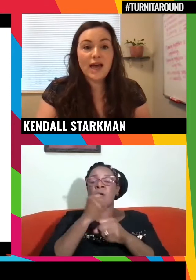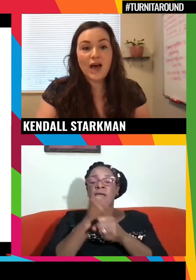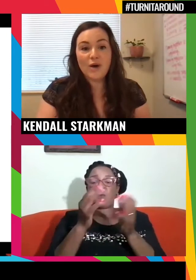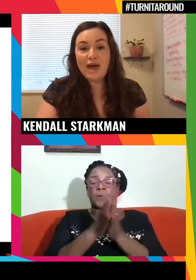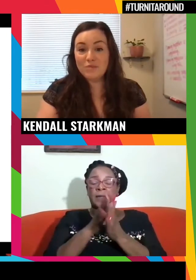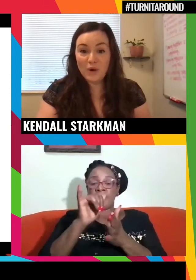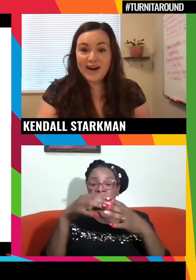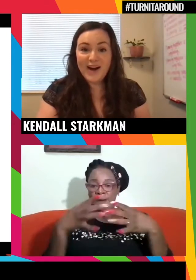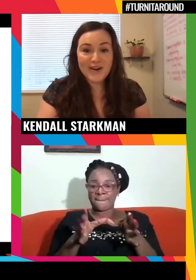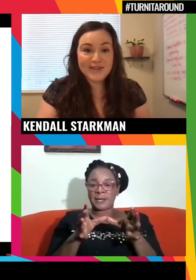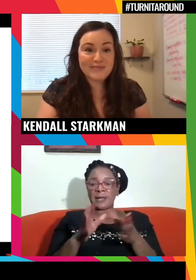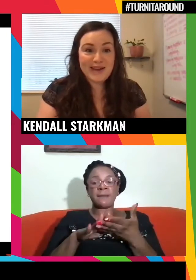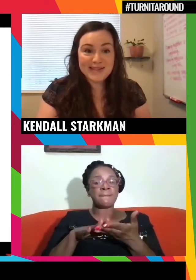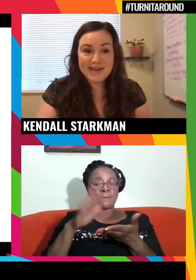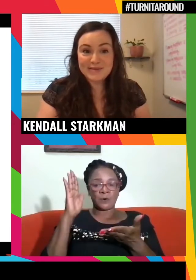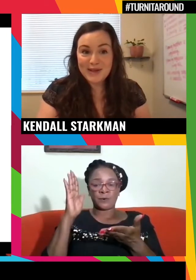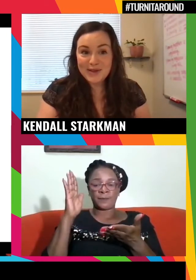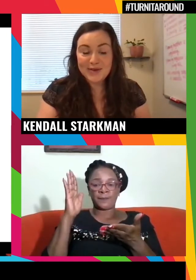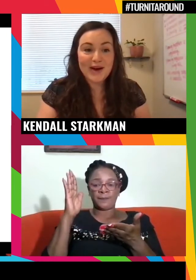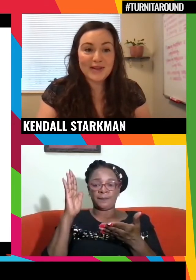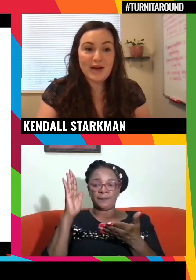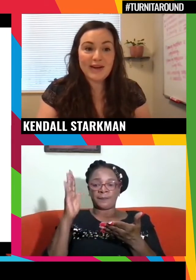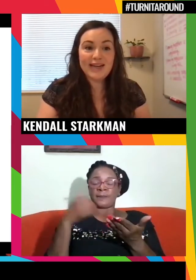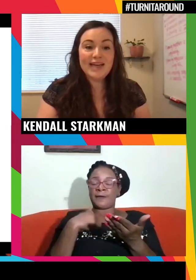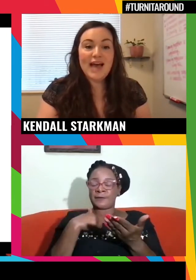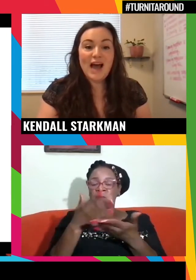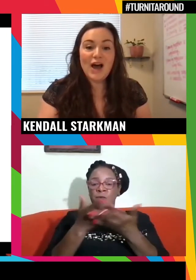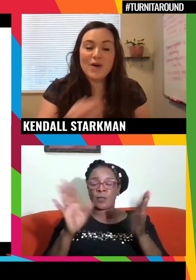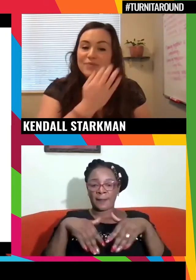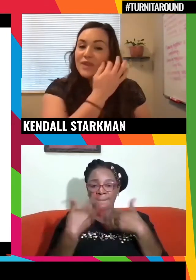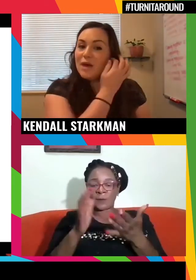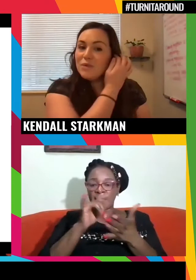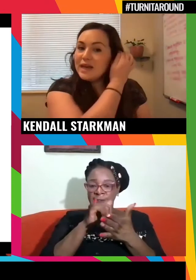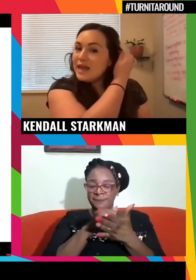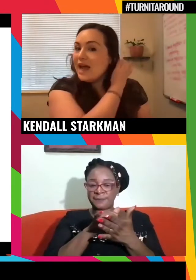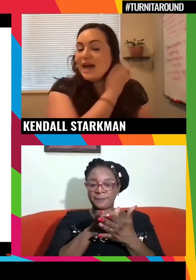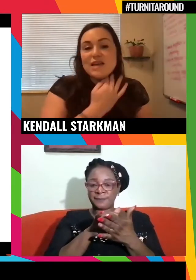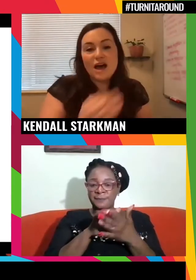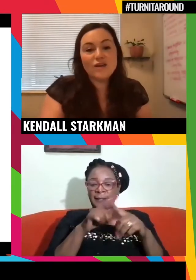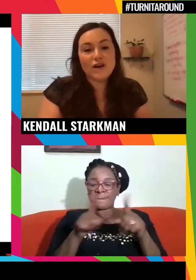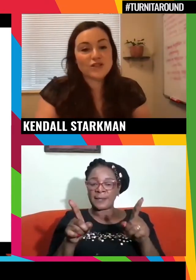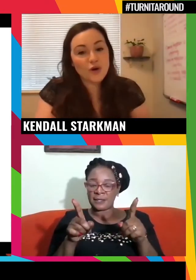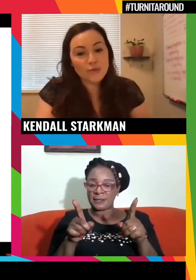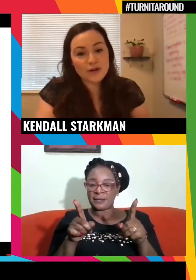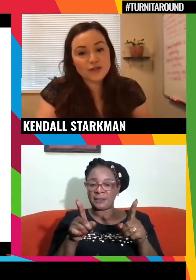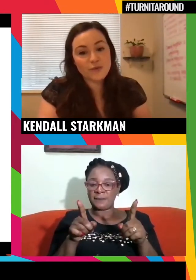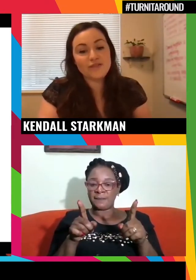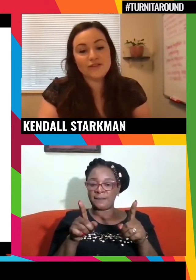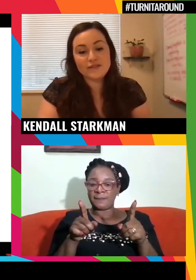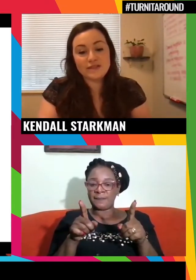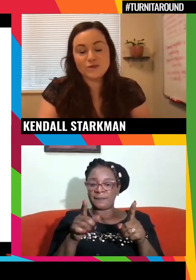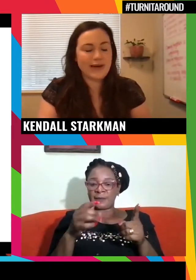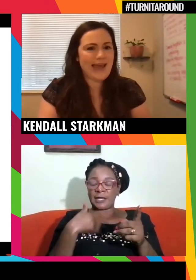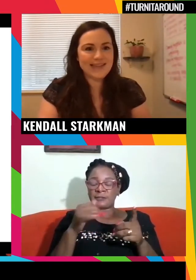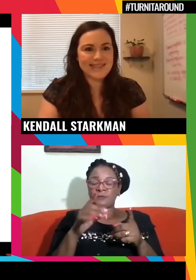content, and more. Our panelists today will tell you all about it. But as of October